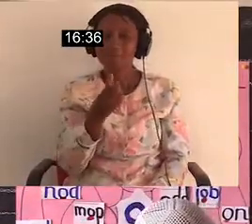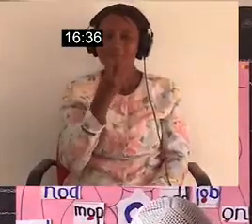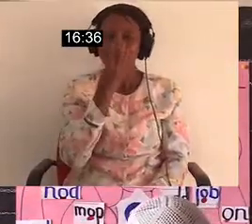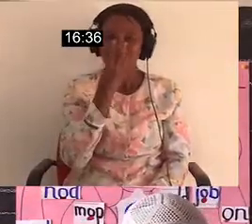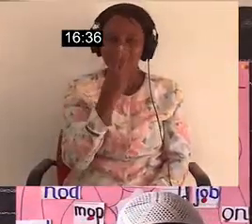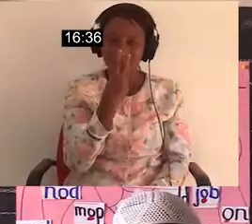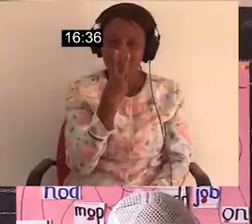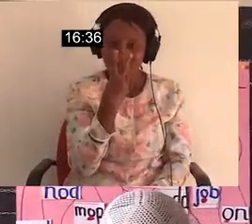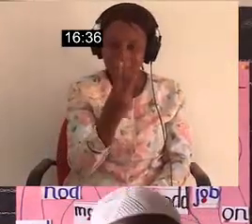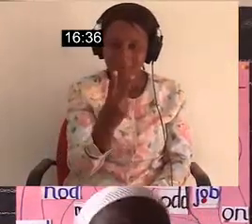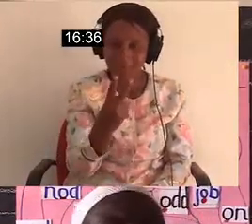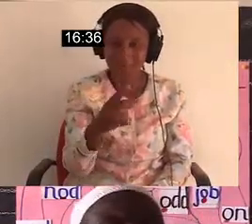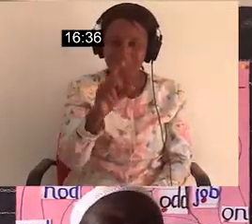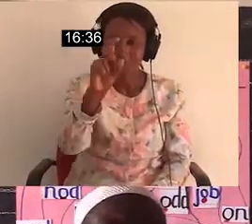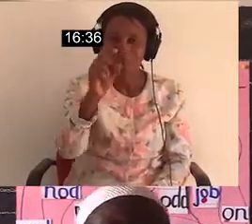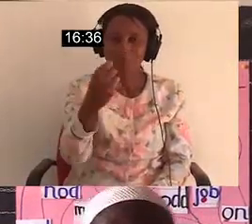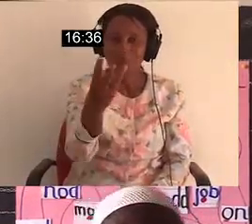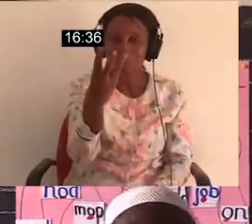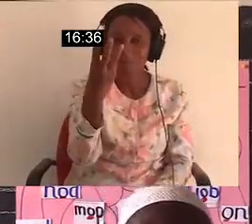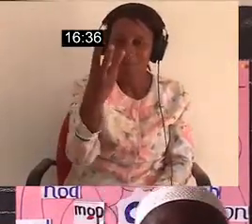three sounds.